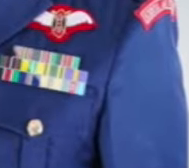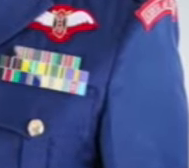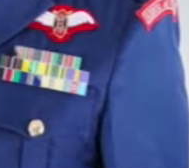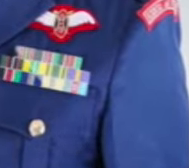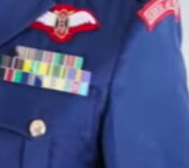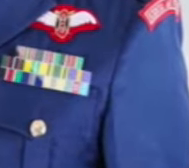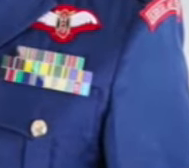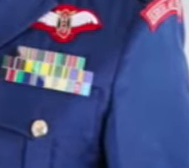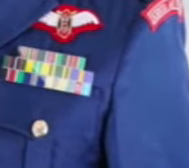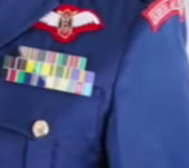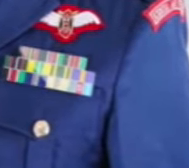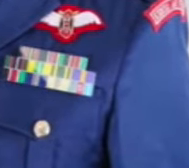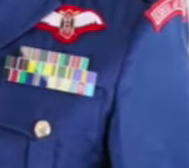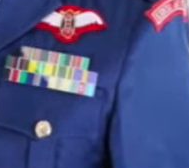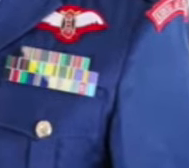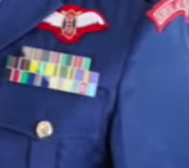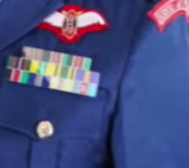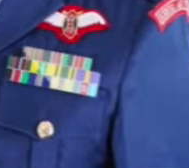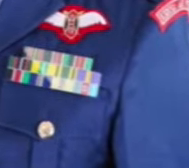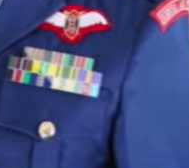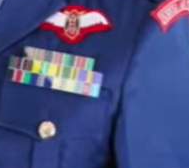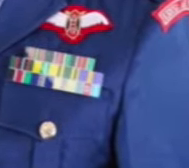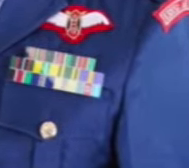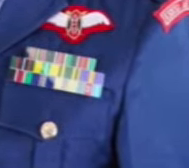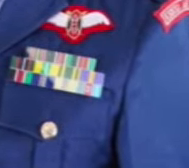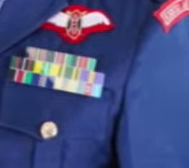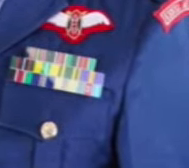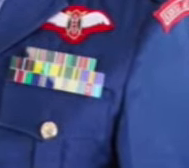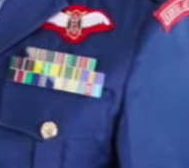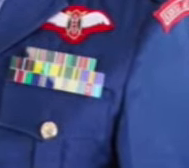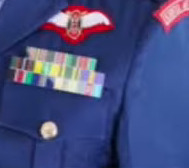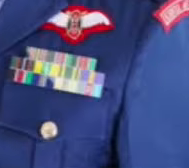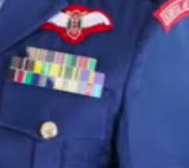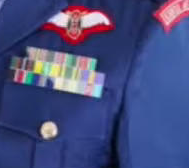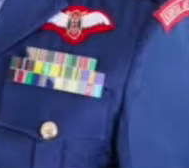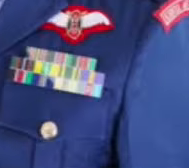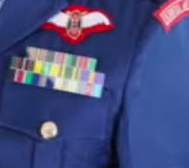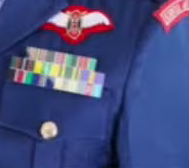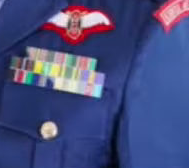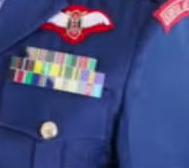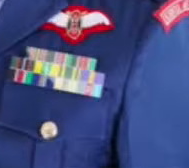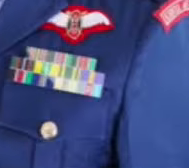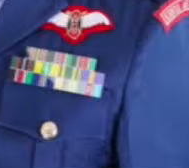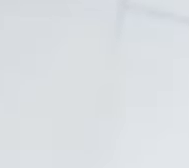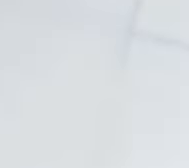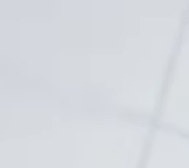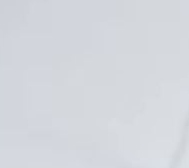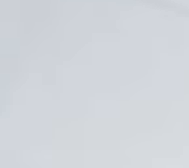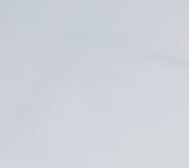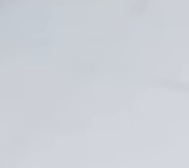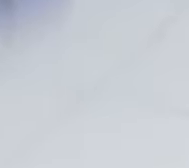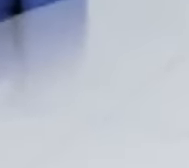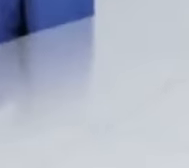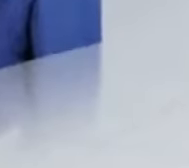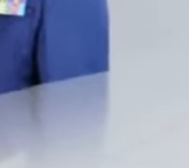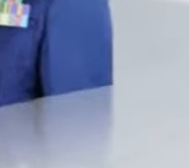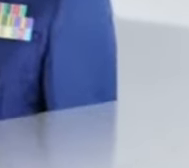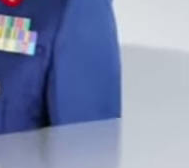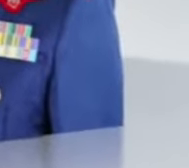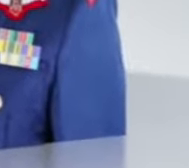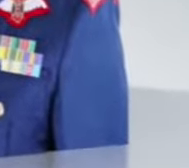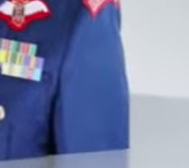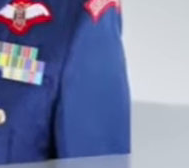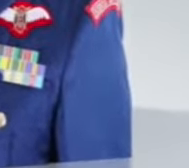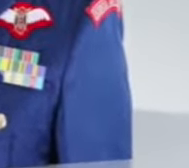2007 and also the commander of the Laikipia Military Camp from 2008 to 2014. After being